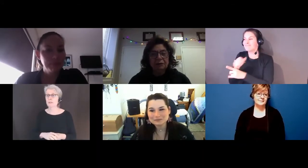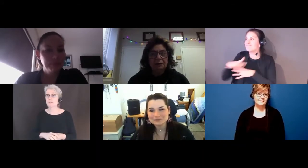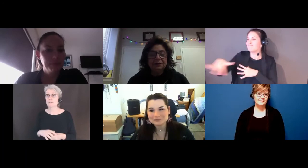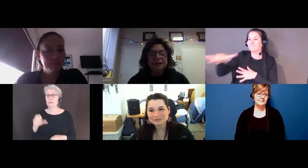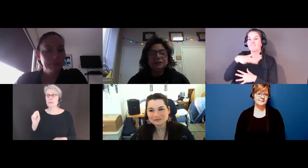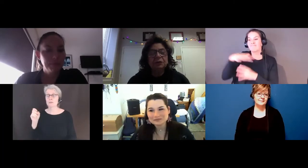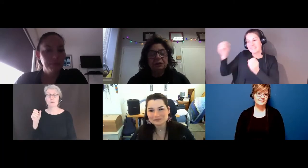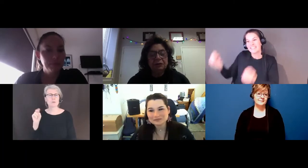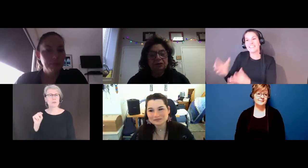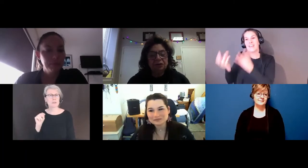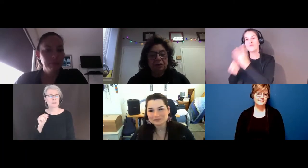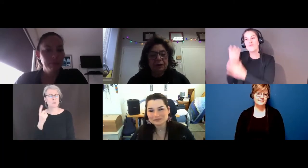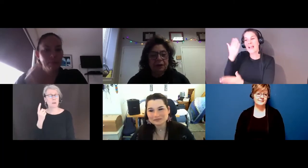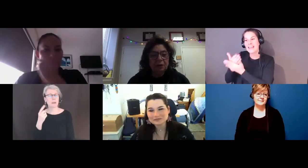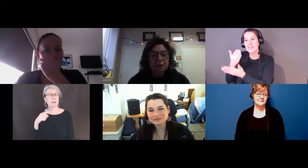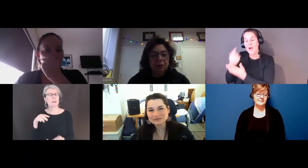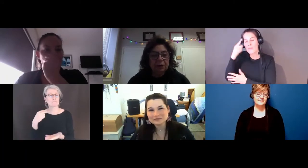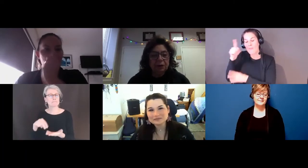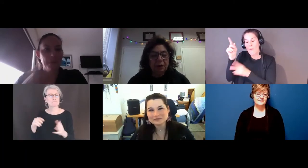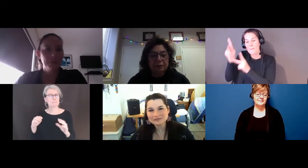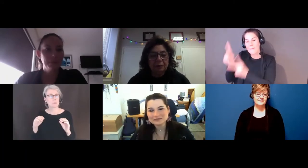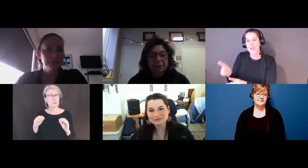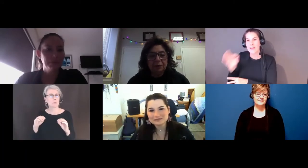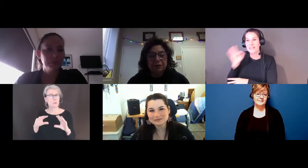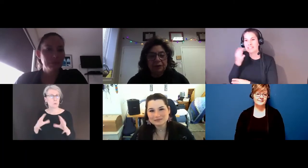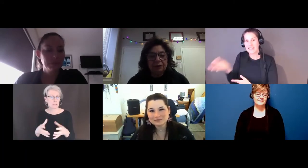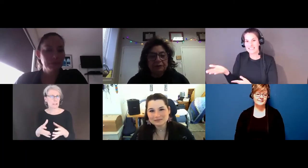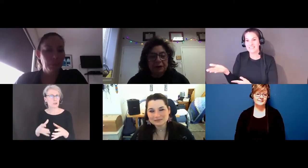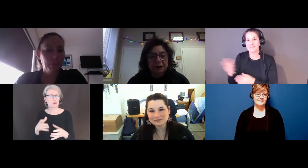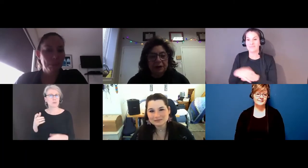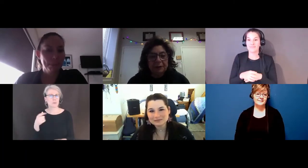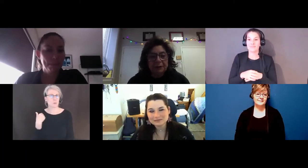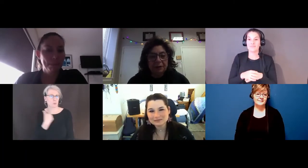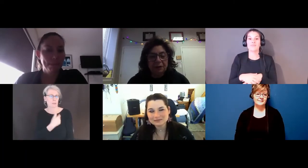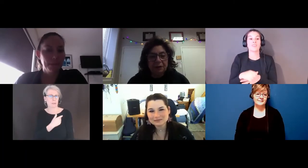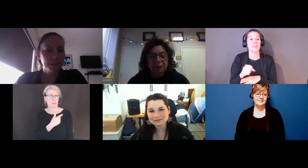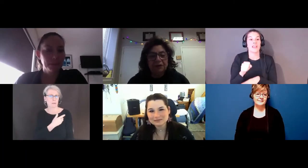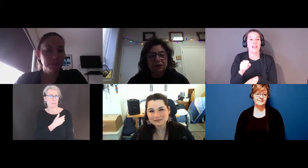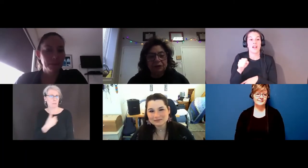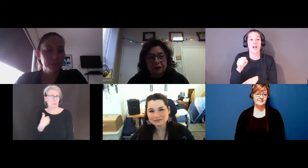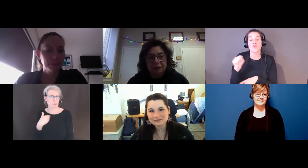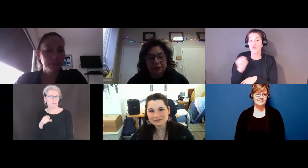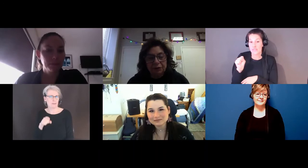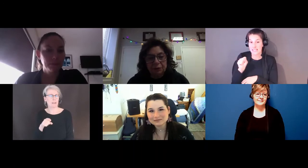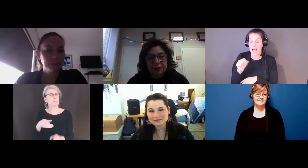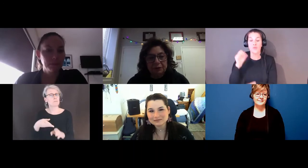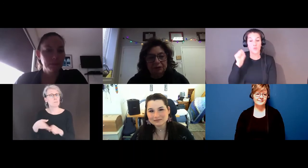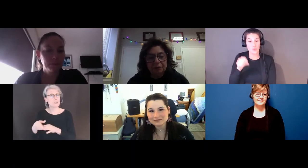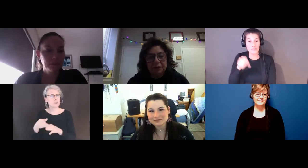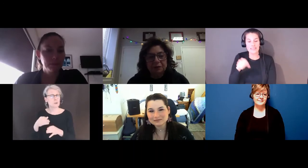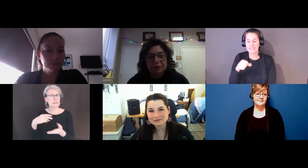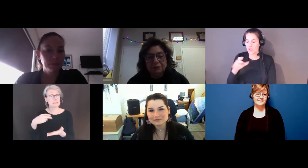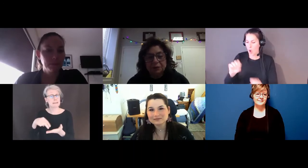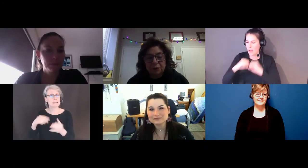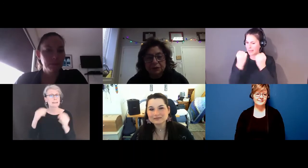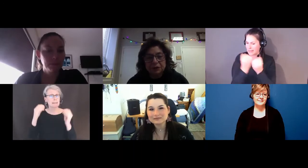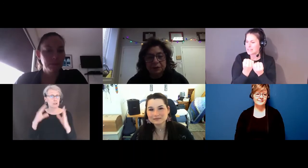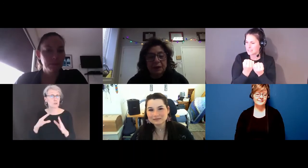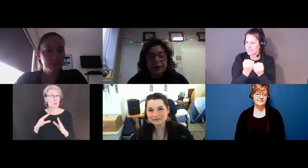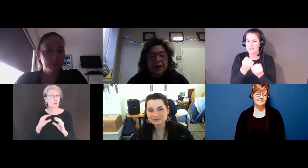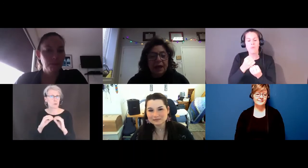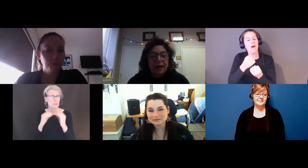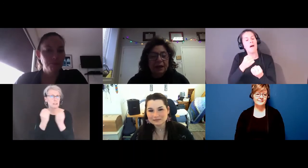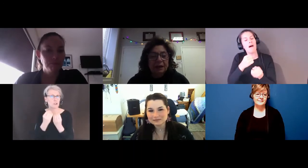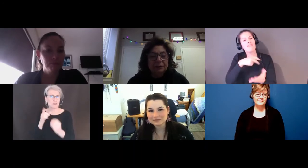it's a dance organization that we are members of. It's a professional dance teachers organization based out of